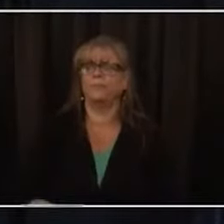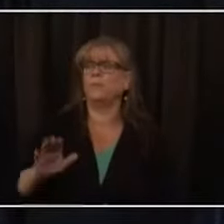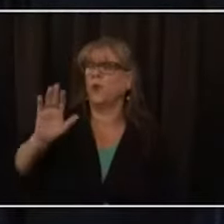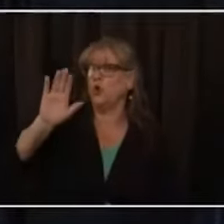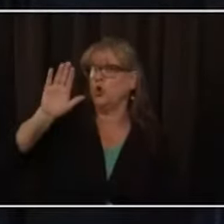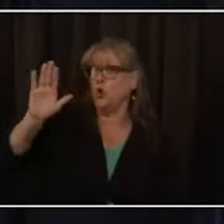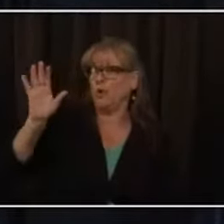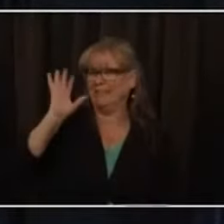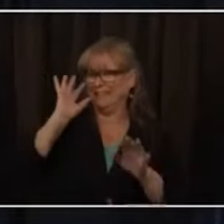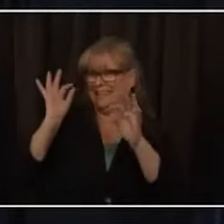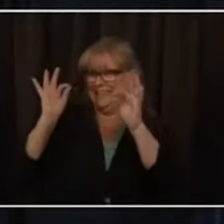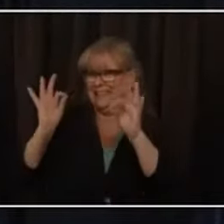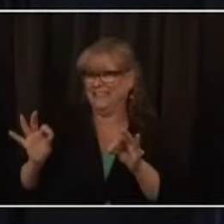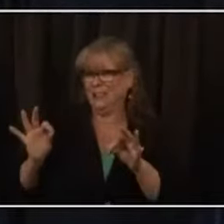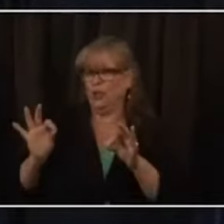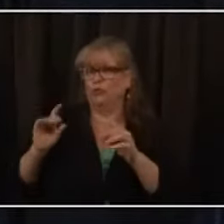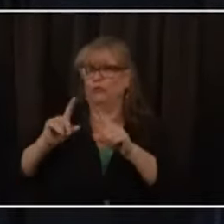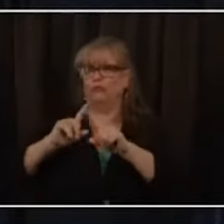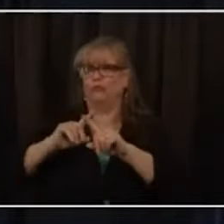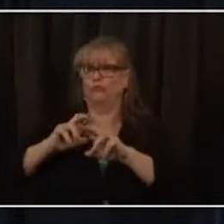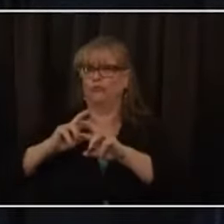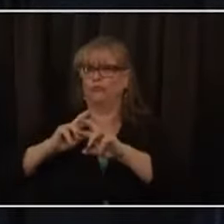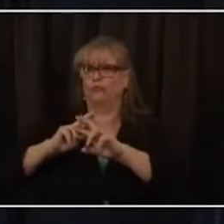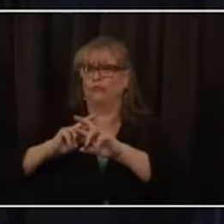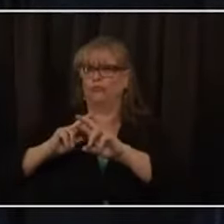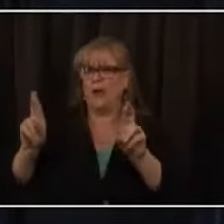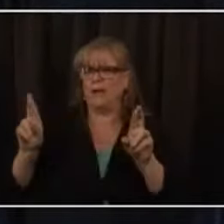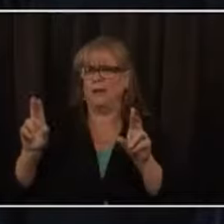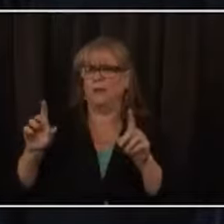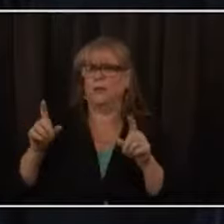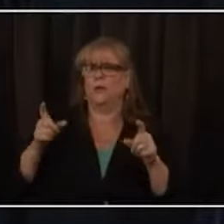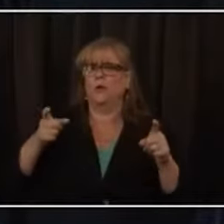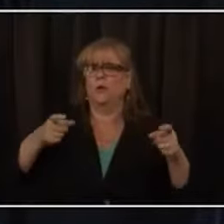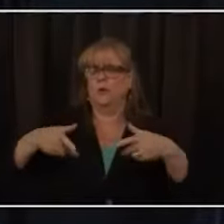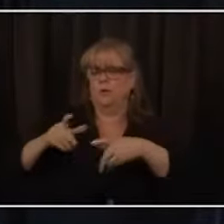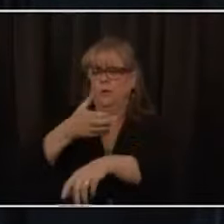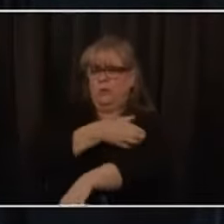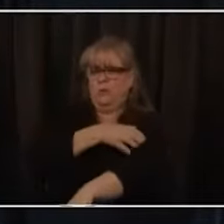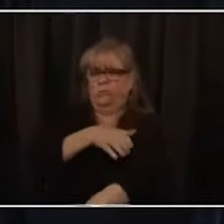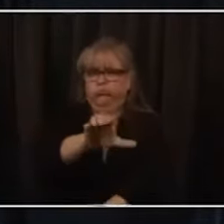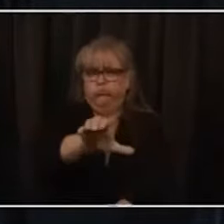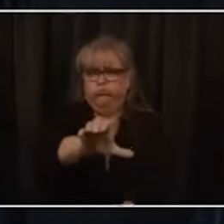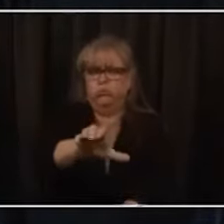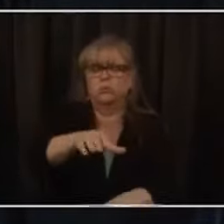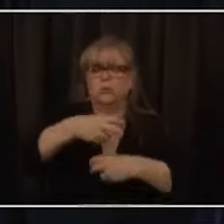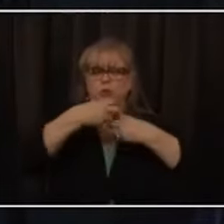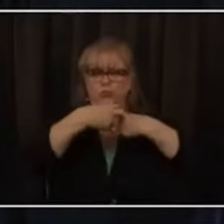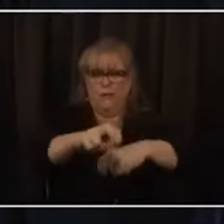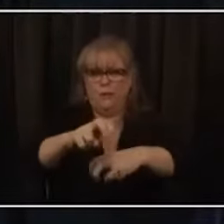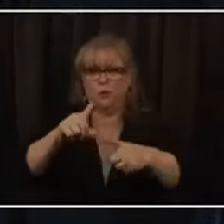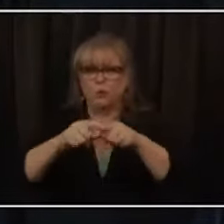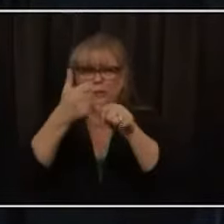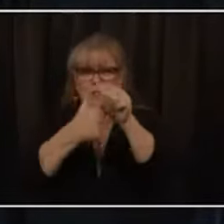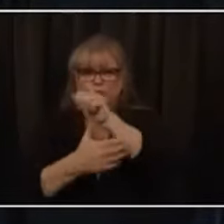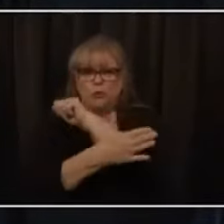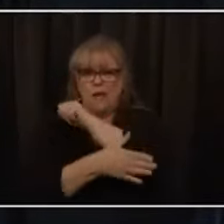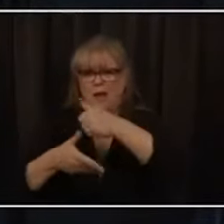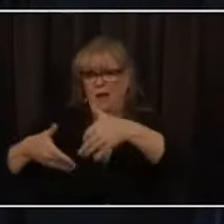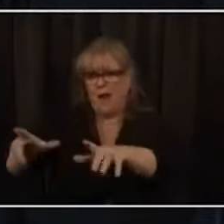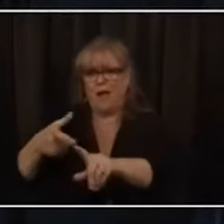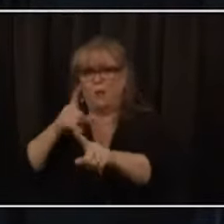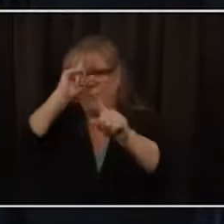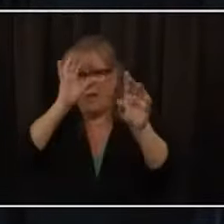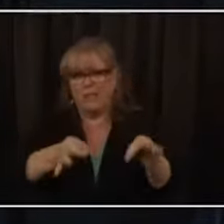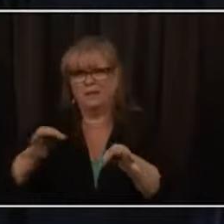local control despite another significant increase of cases. And then I have a follow-up. Well, yeah, I think that the number of cases and